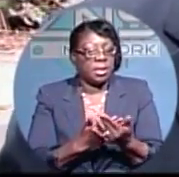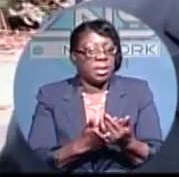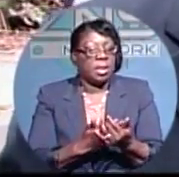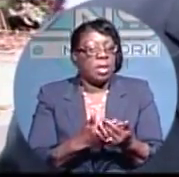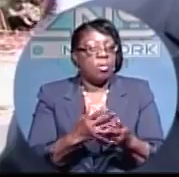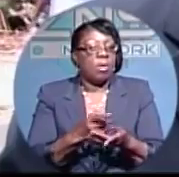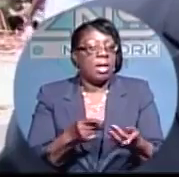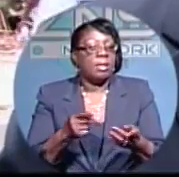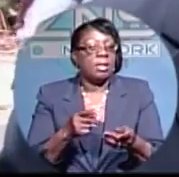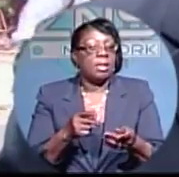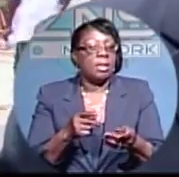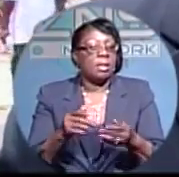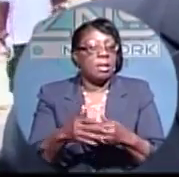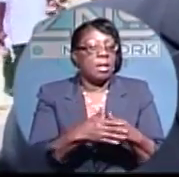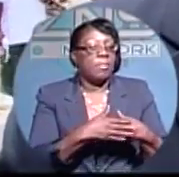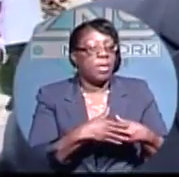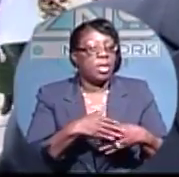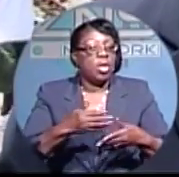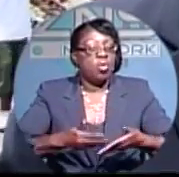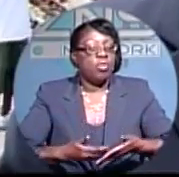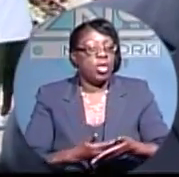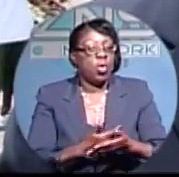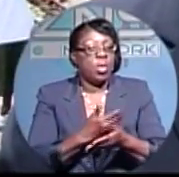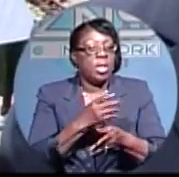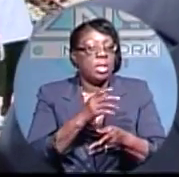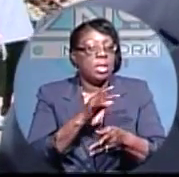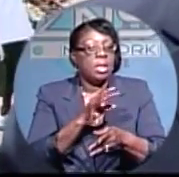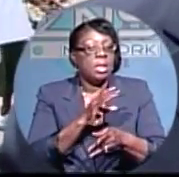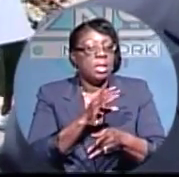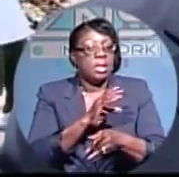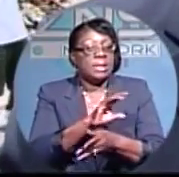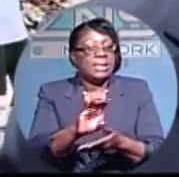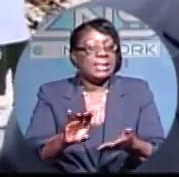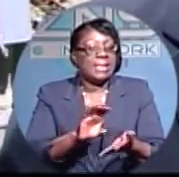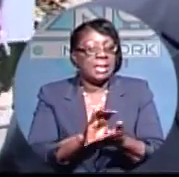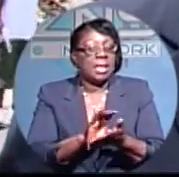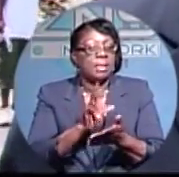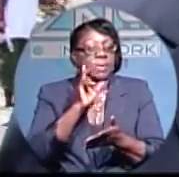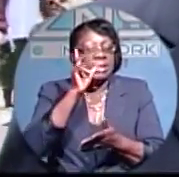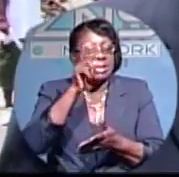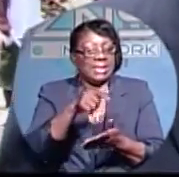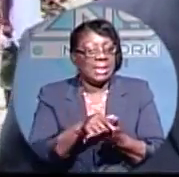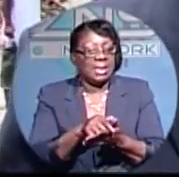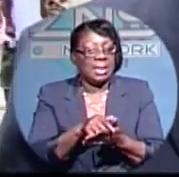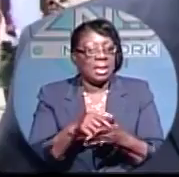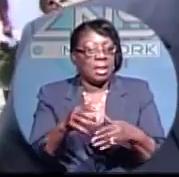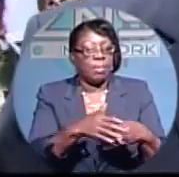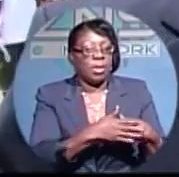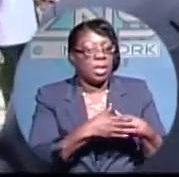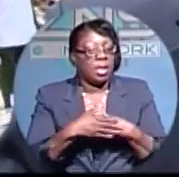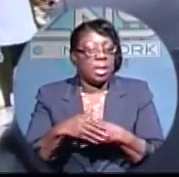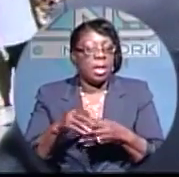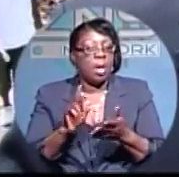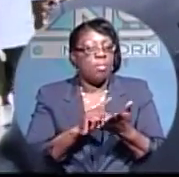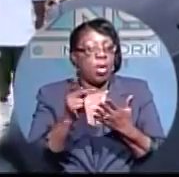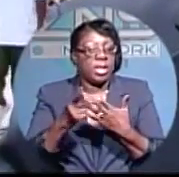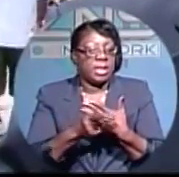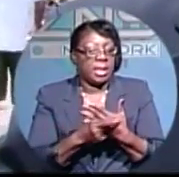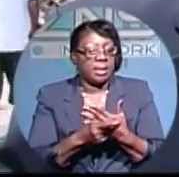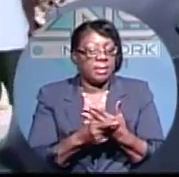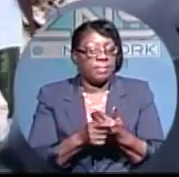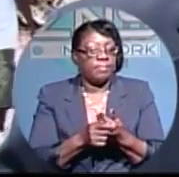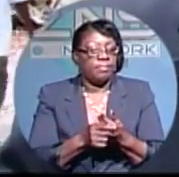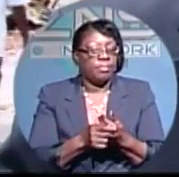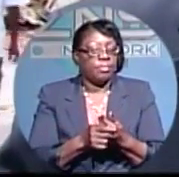Center being seen as a center or of some sort of community-based project.